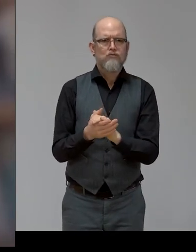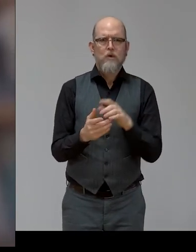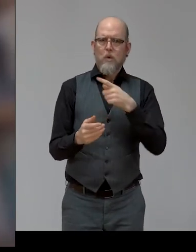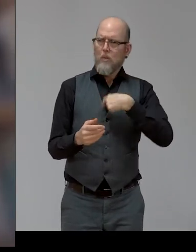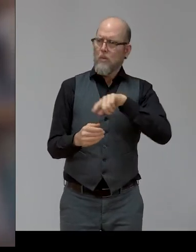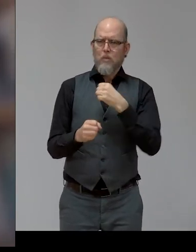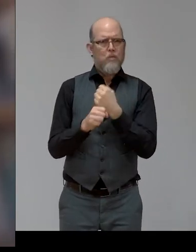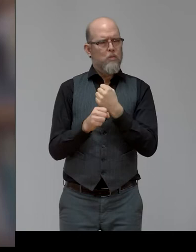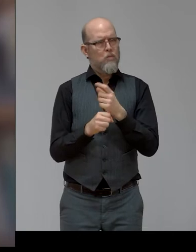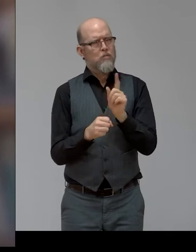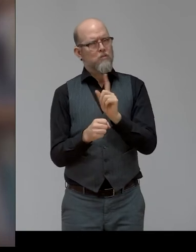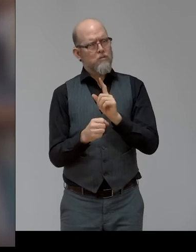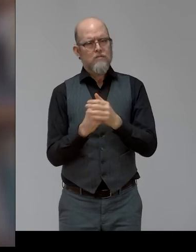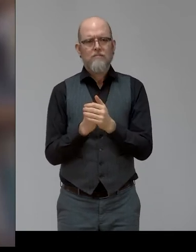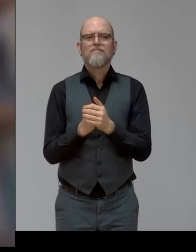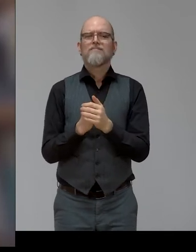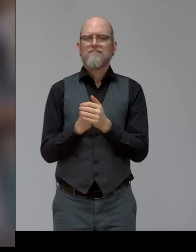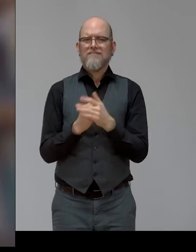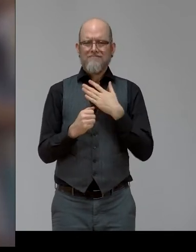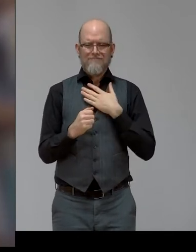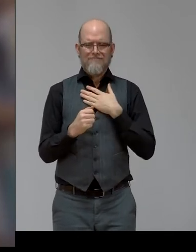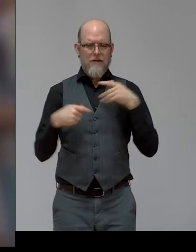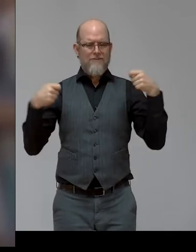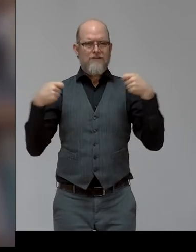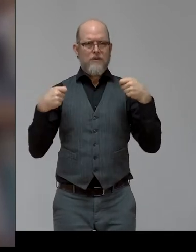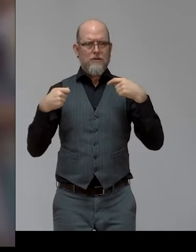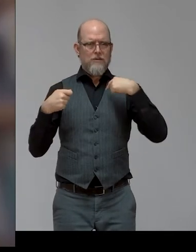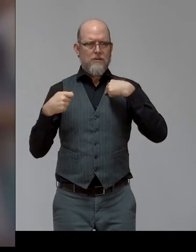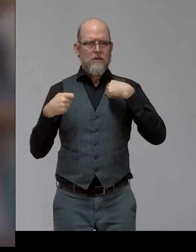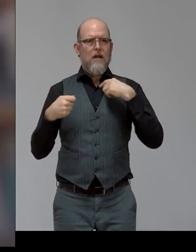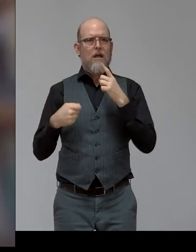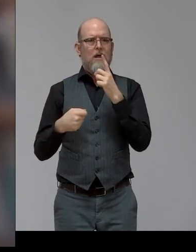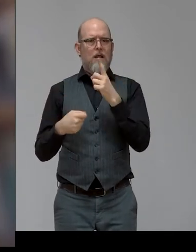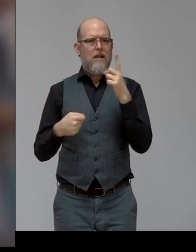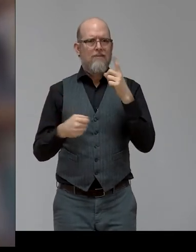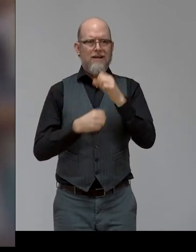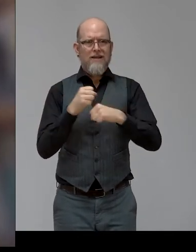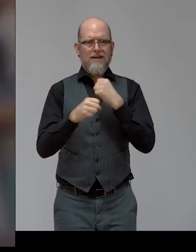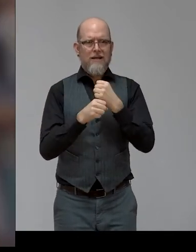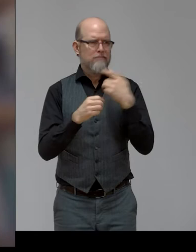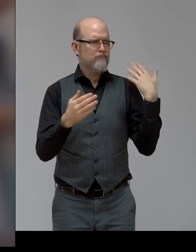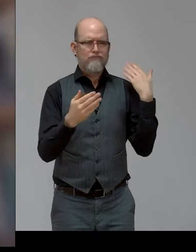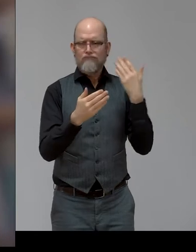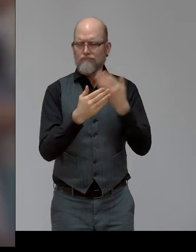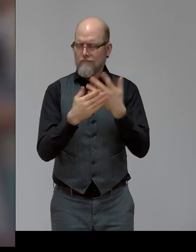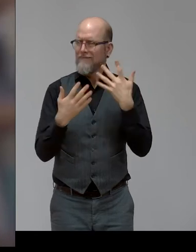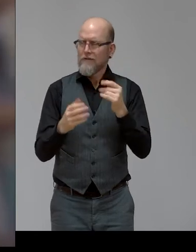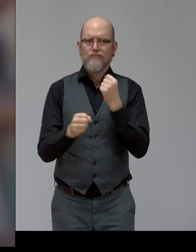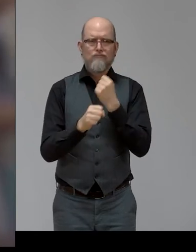At Fundación Descúbreme, we've been working for more than 11 years to promote the inclusion of people with cognitive